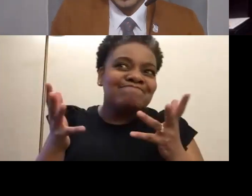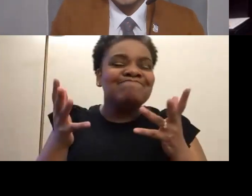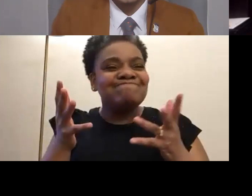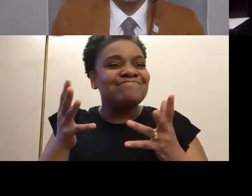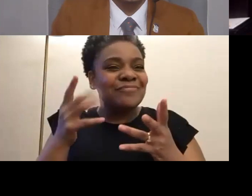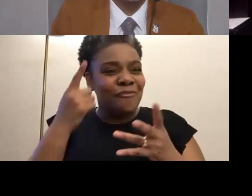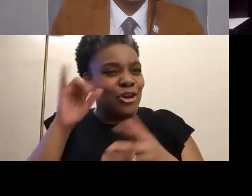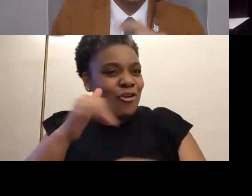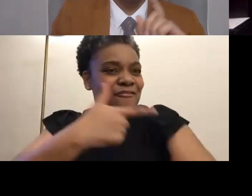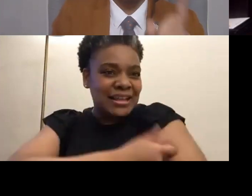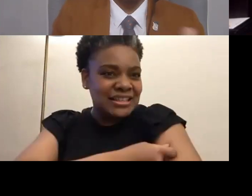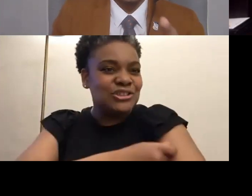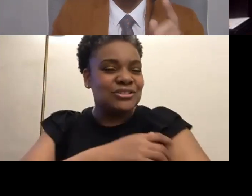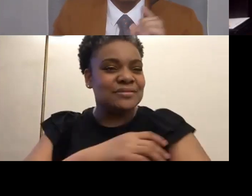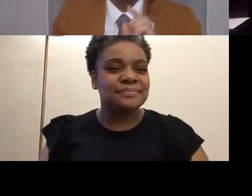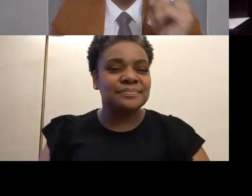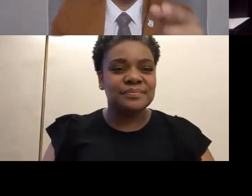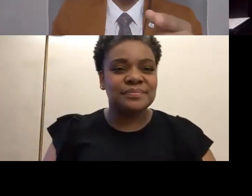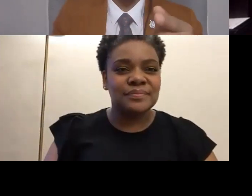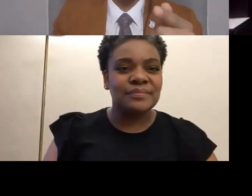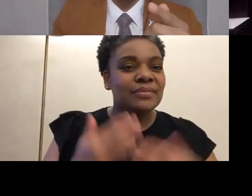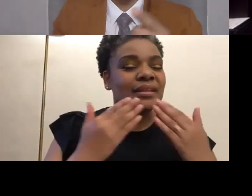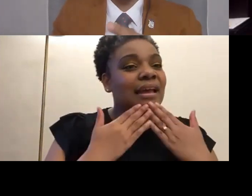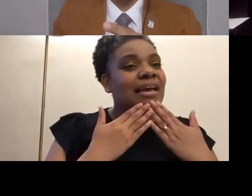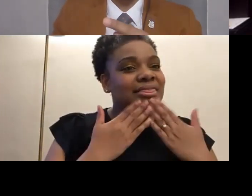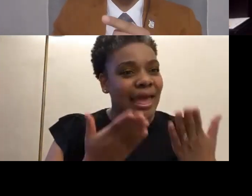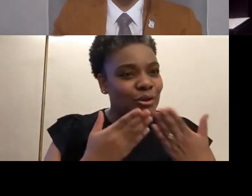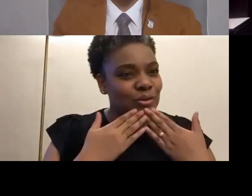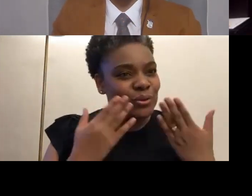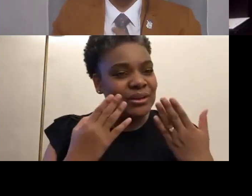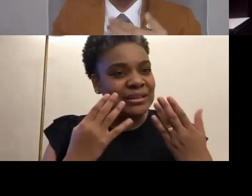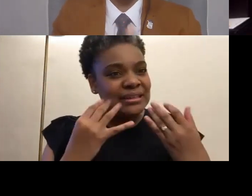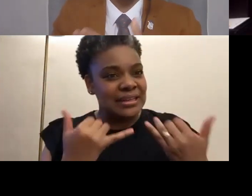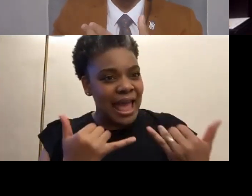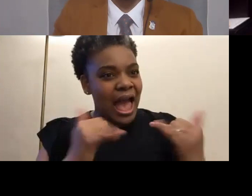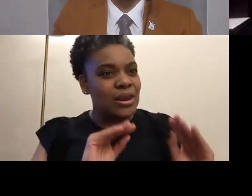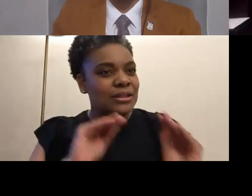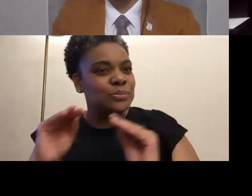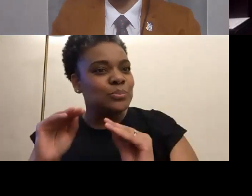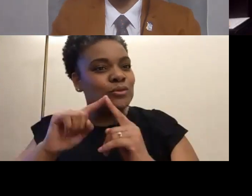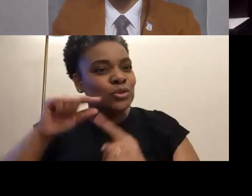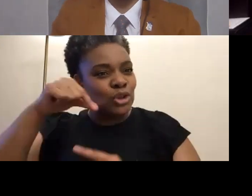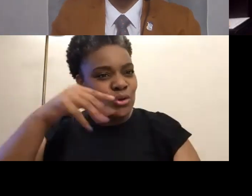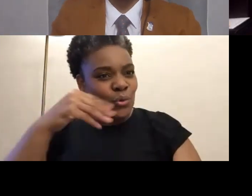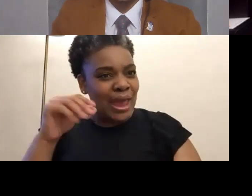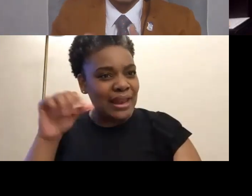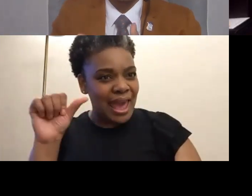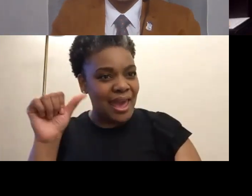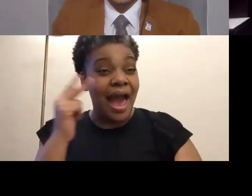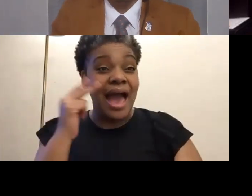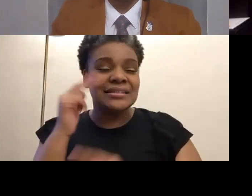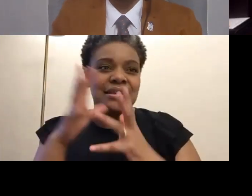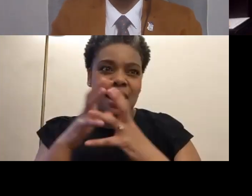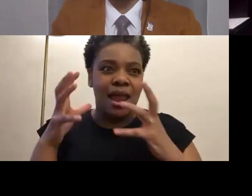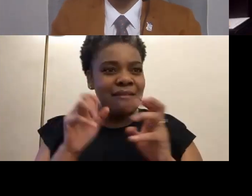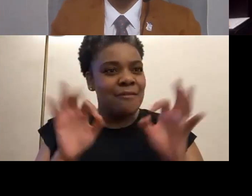you. And I want to move to the Q&A section because a bunch of really important questions just came in the